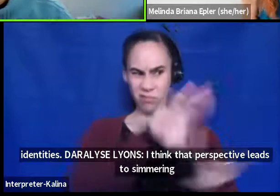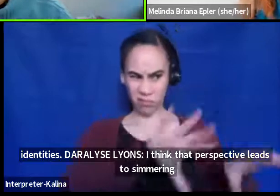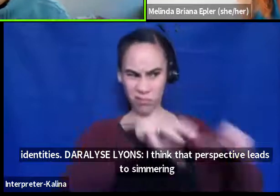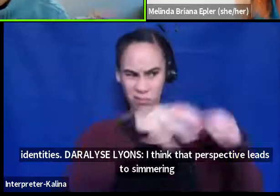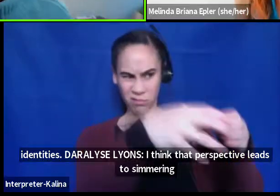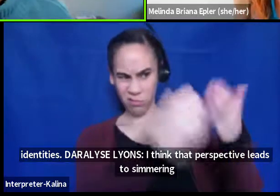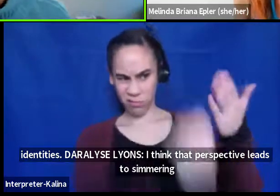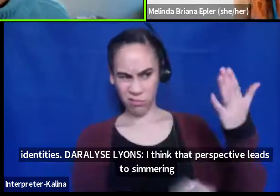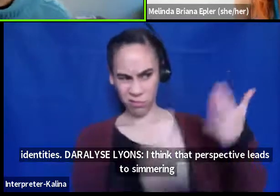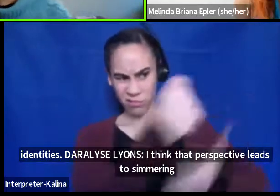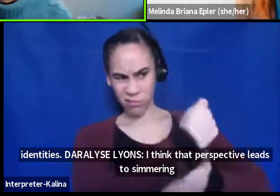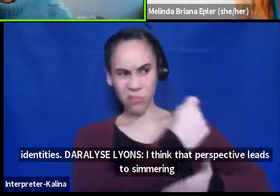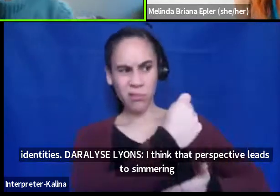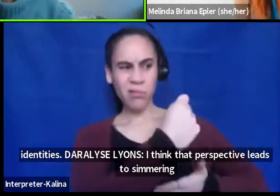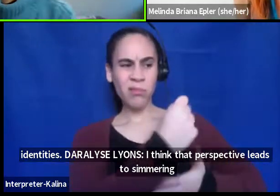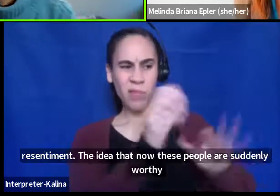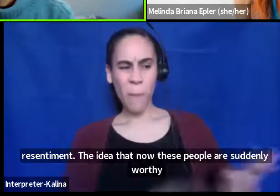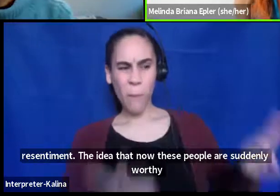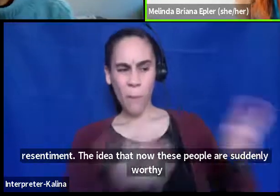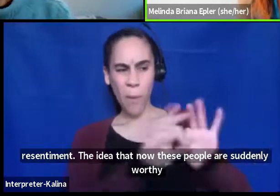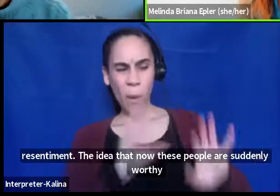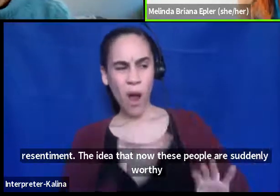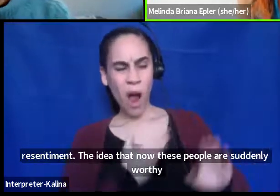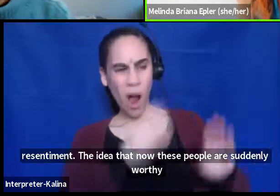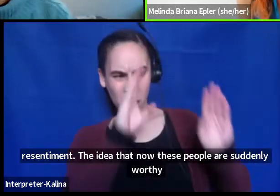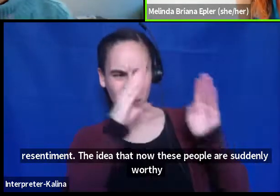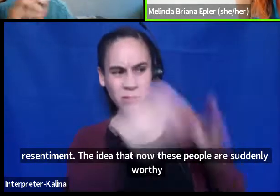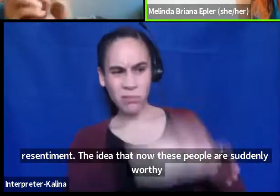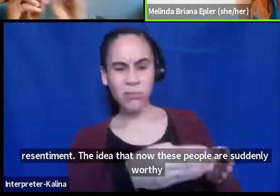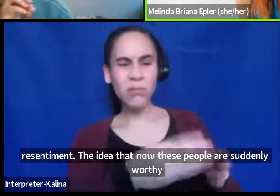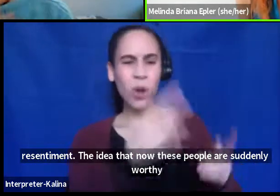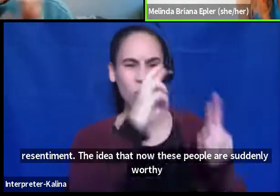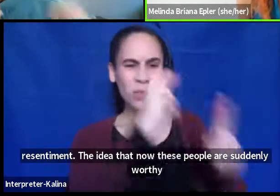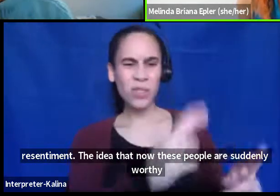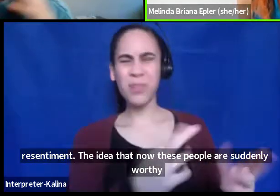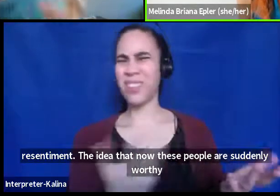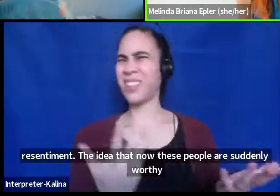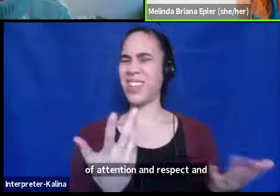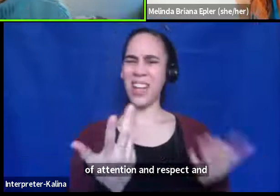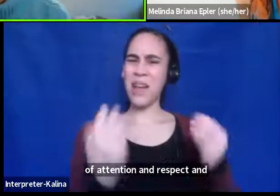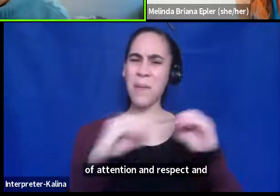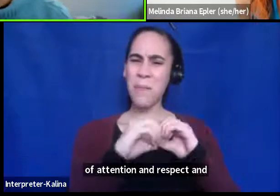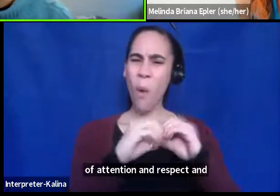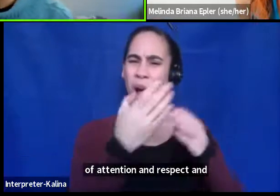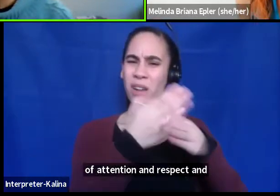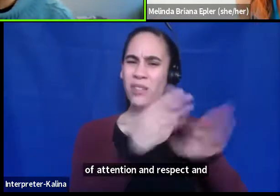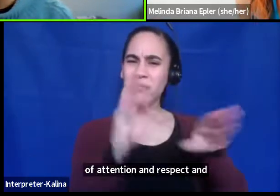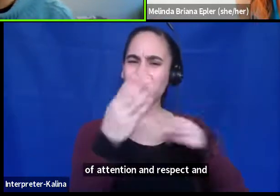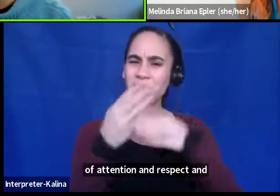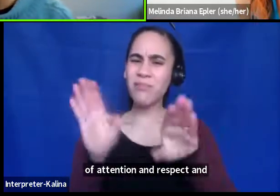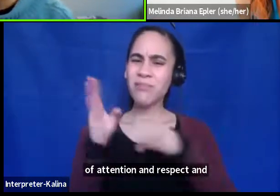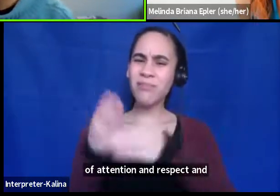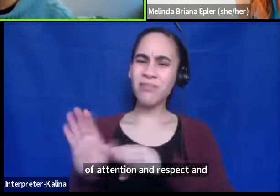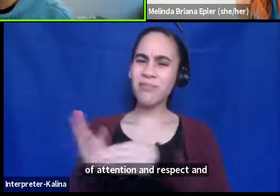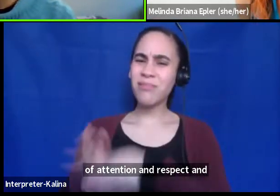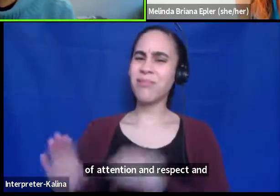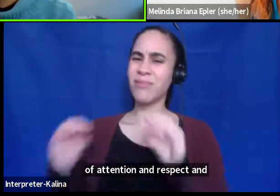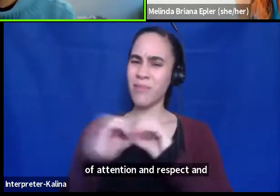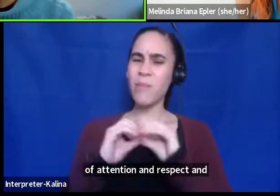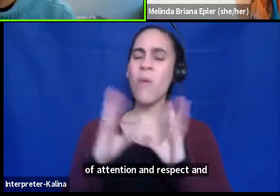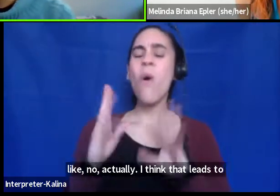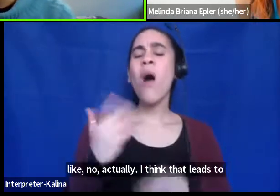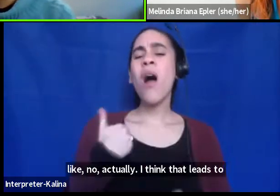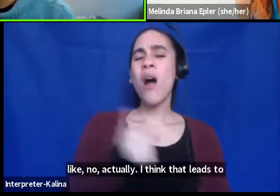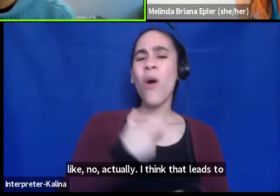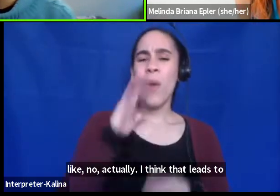like, actually, like, that I think that leads to more division. And so I know we'll probably talk about it a